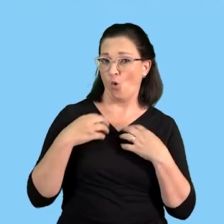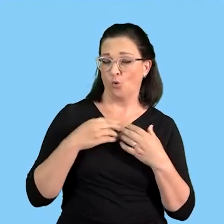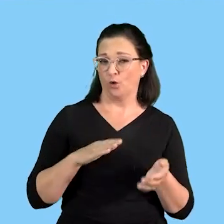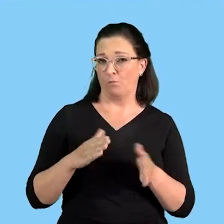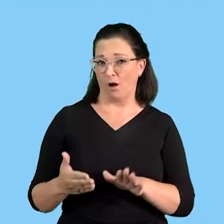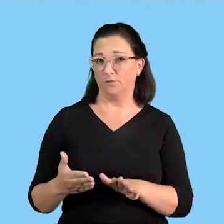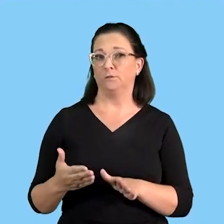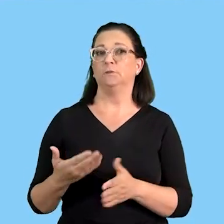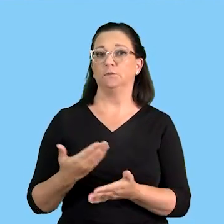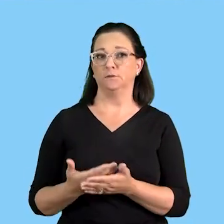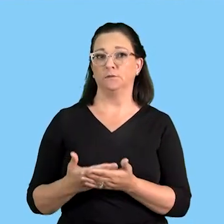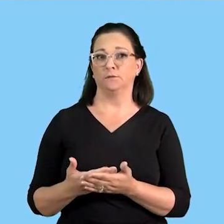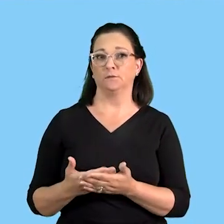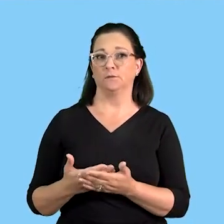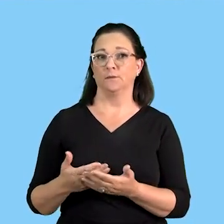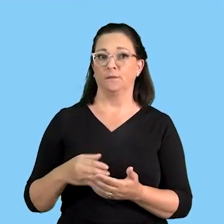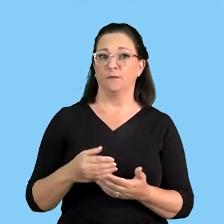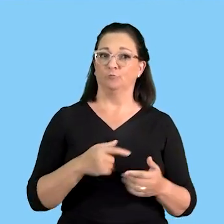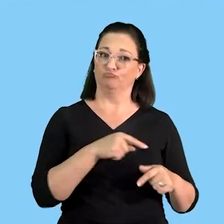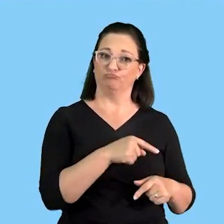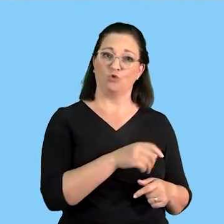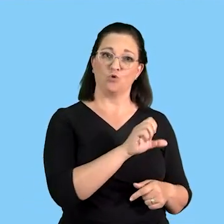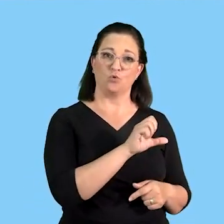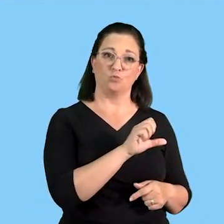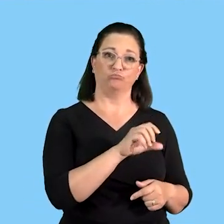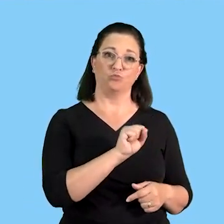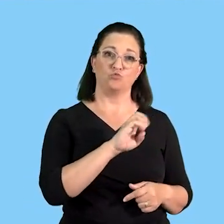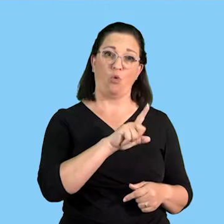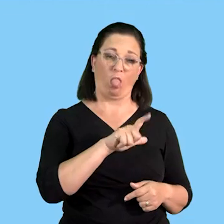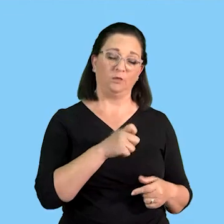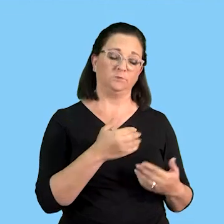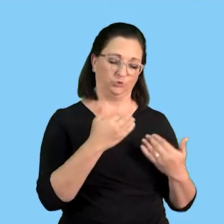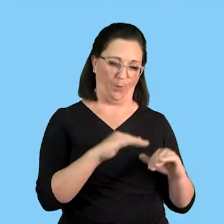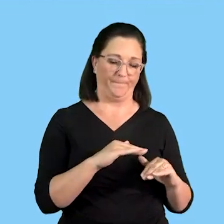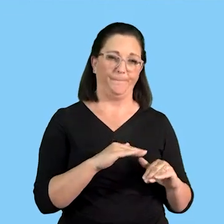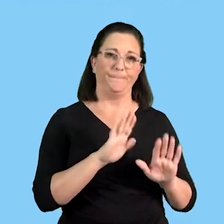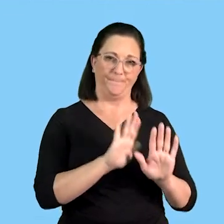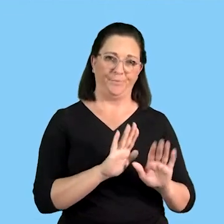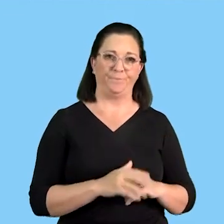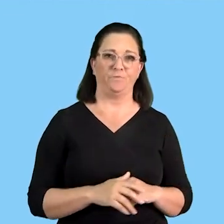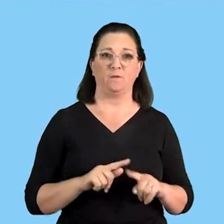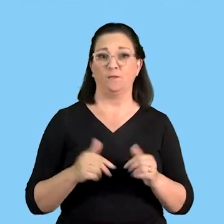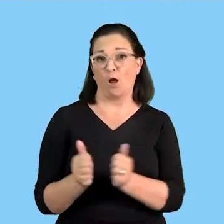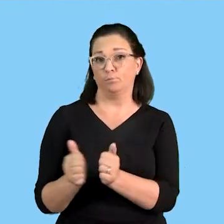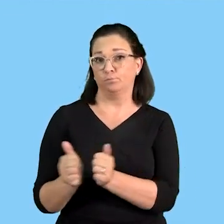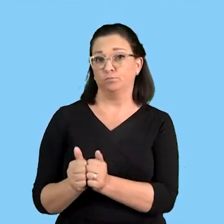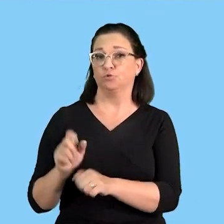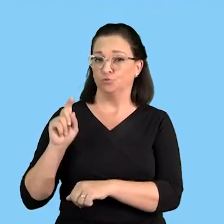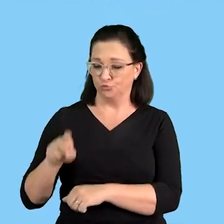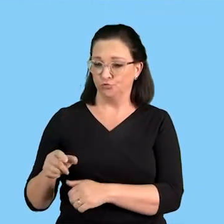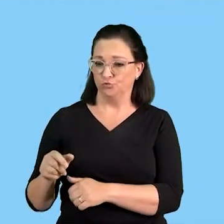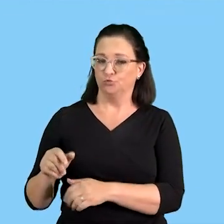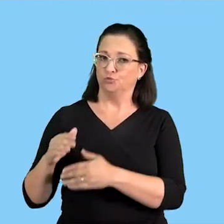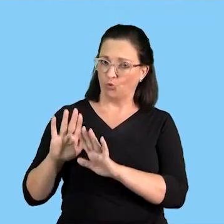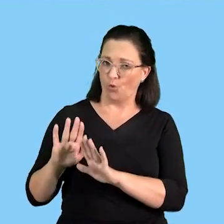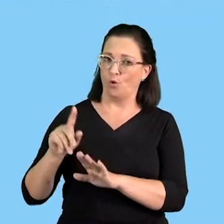pass away, a sole trader has to stop. So should a partner again pass away in a partnership, the partnership would have to stop so that they